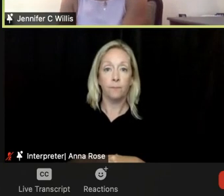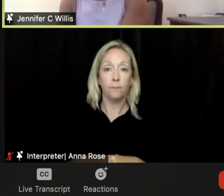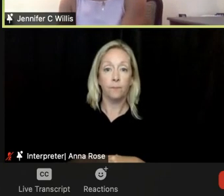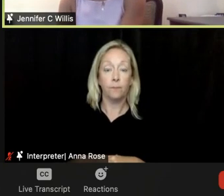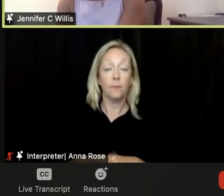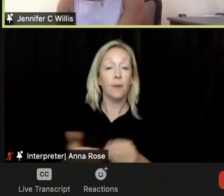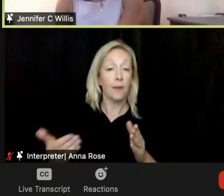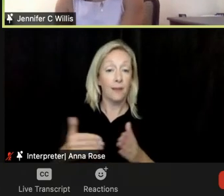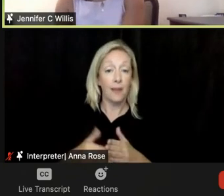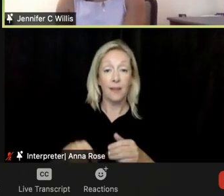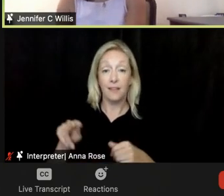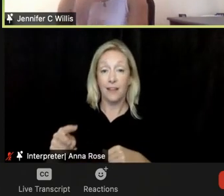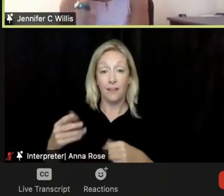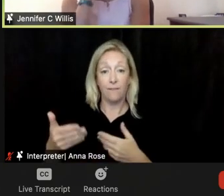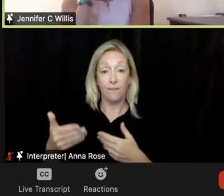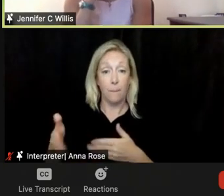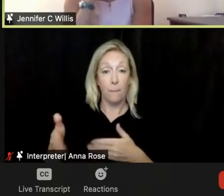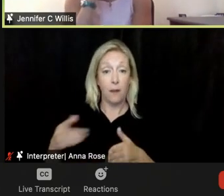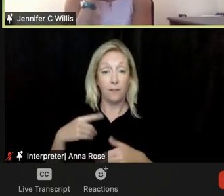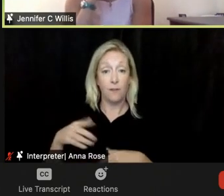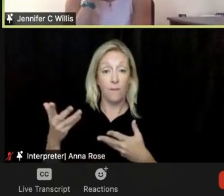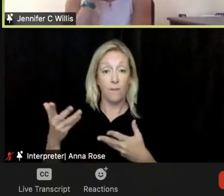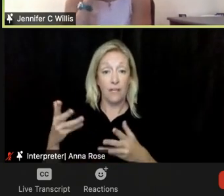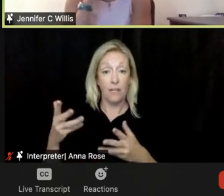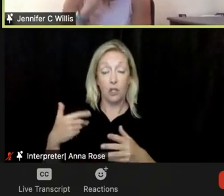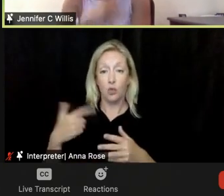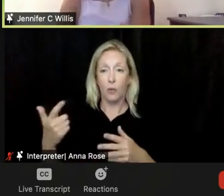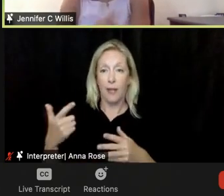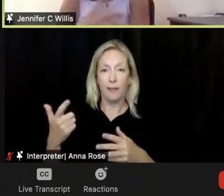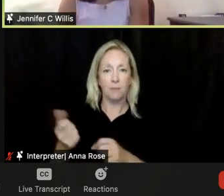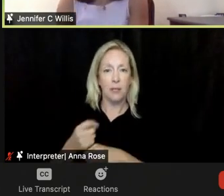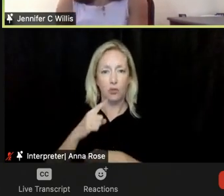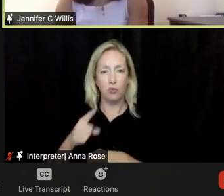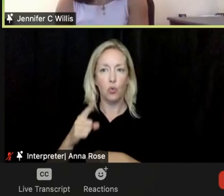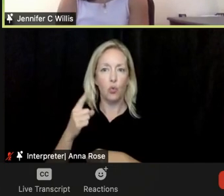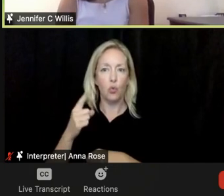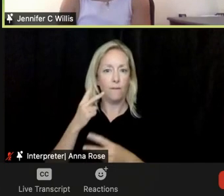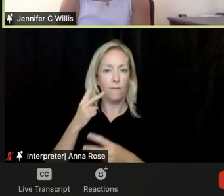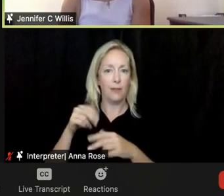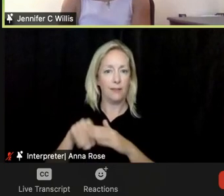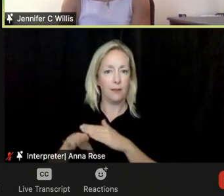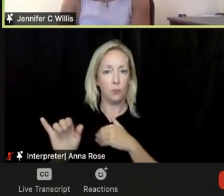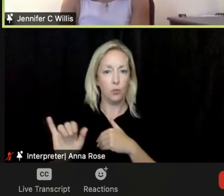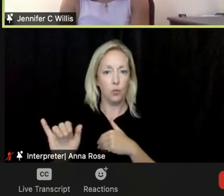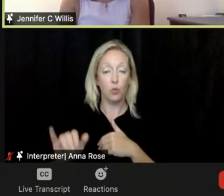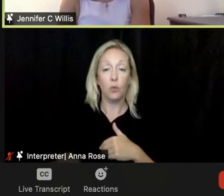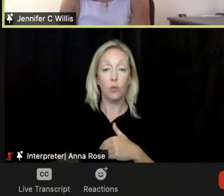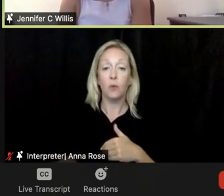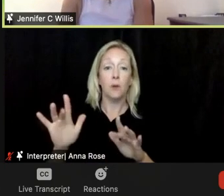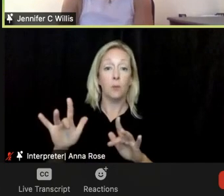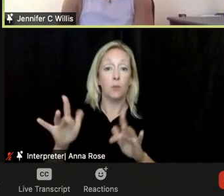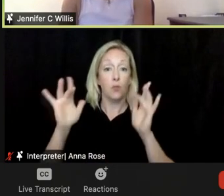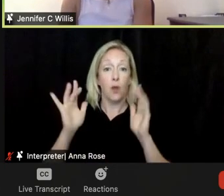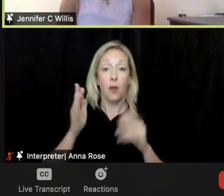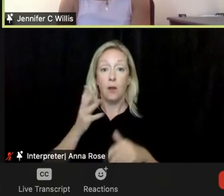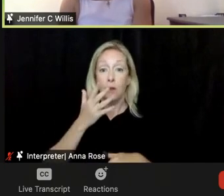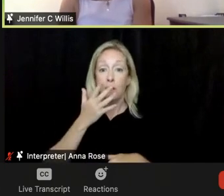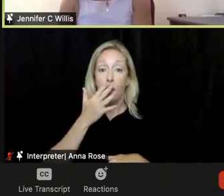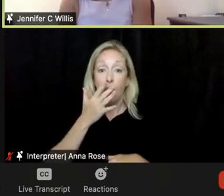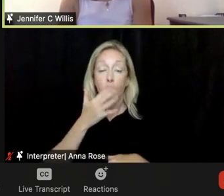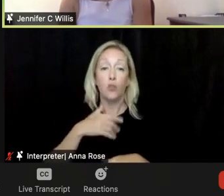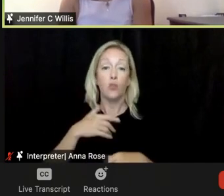finished box adaptations to make them more visually accessible for the student, bright colors, very large,